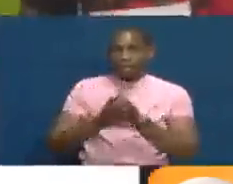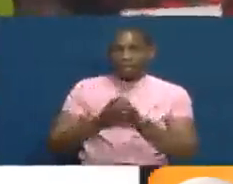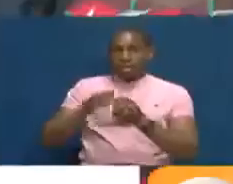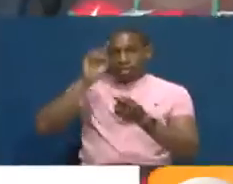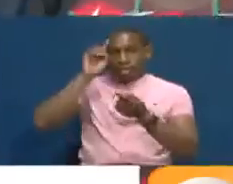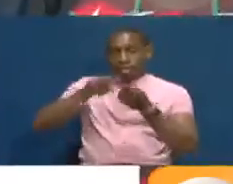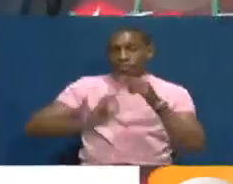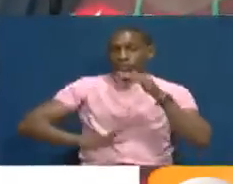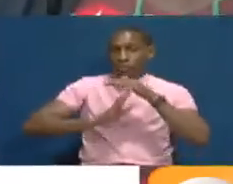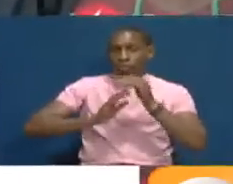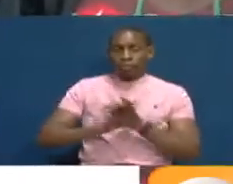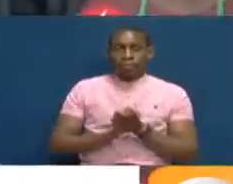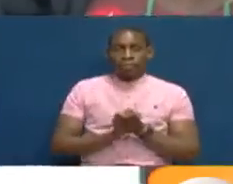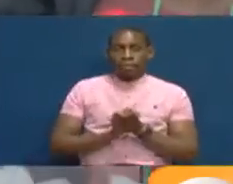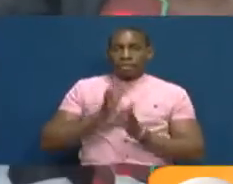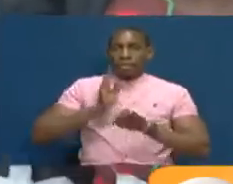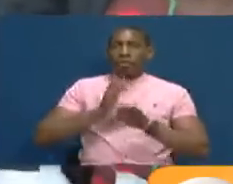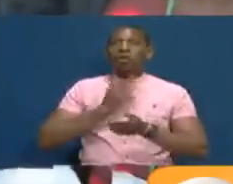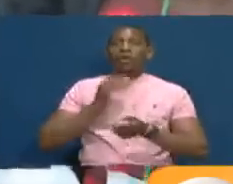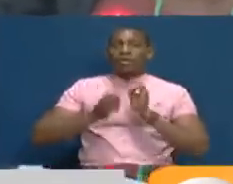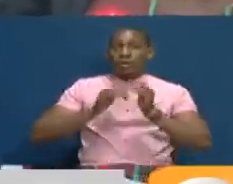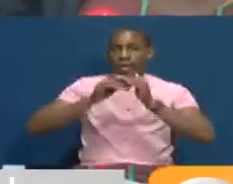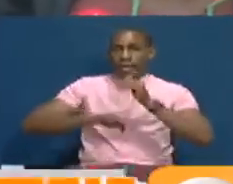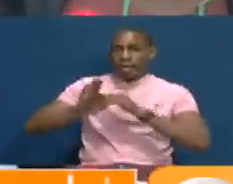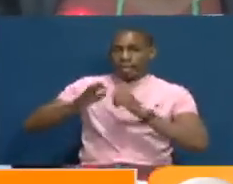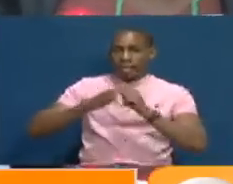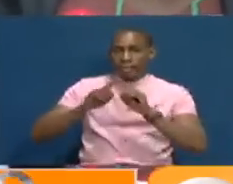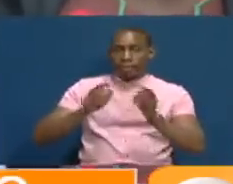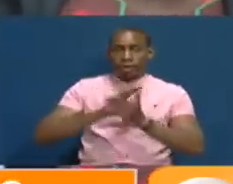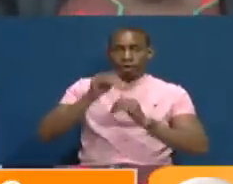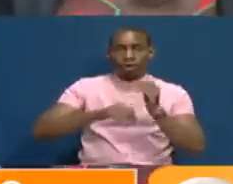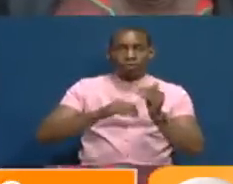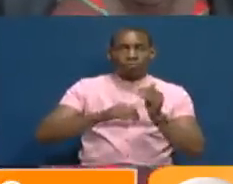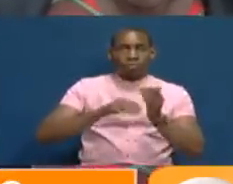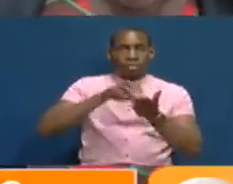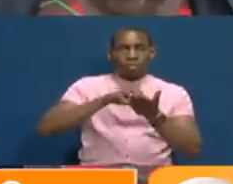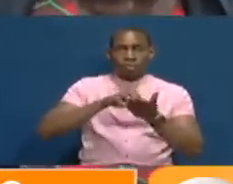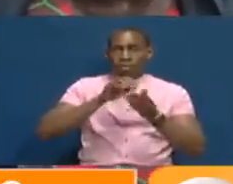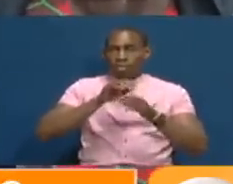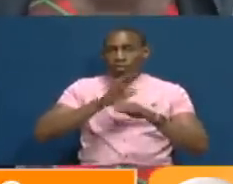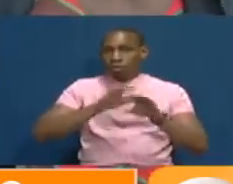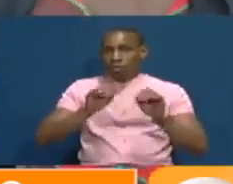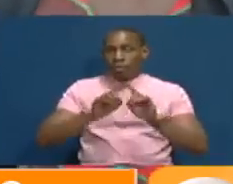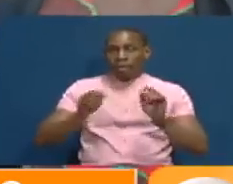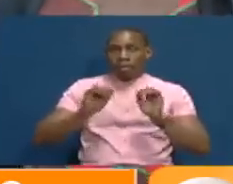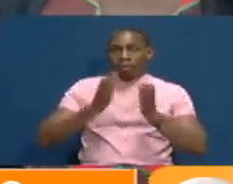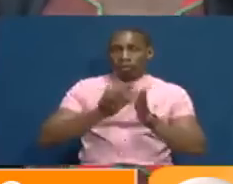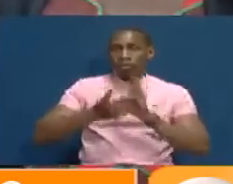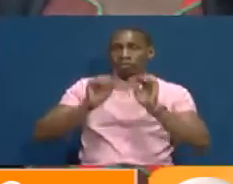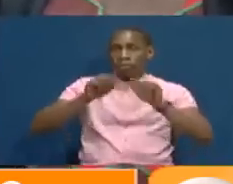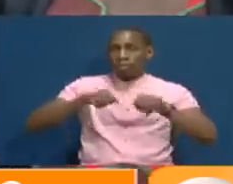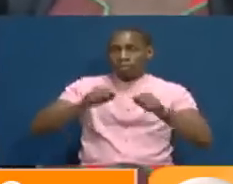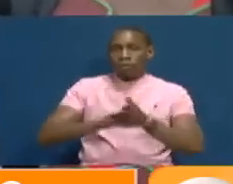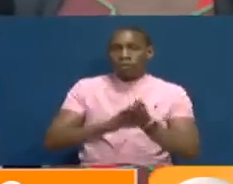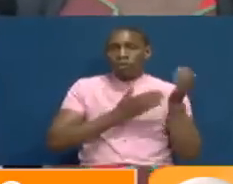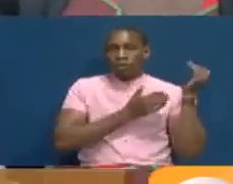ultimate goal. I wanted to run under 39, but I guess the conditions are not perfect for us today. But at least we have shown that we can. So we just hope